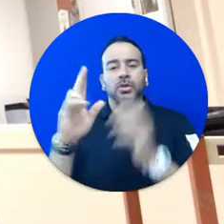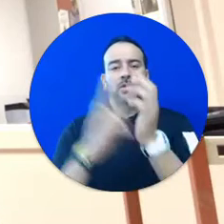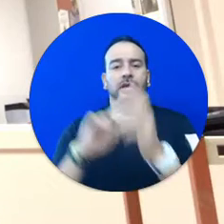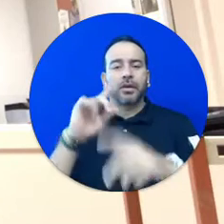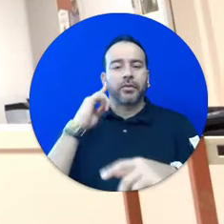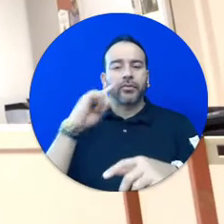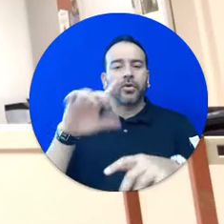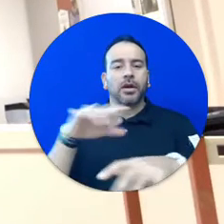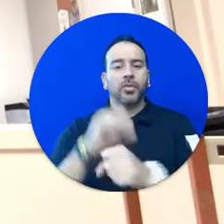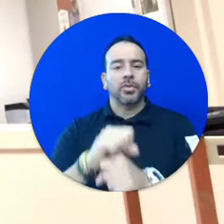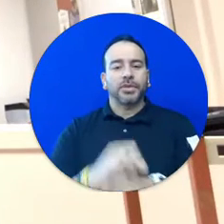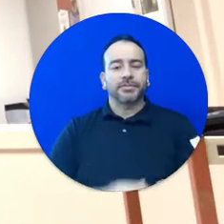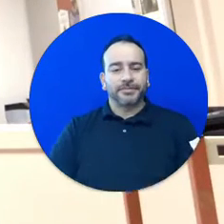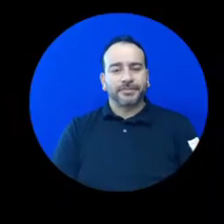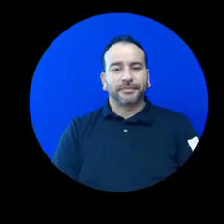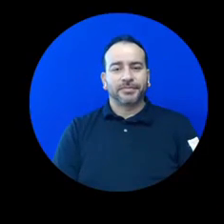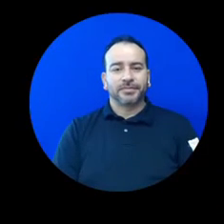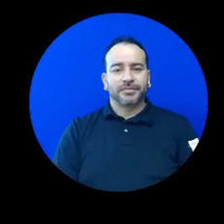appointment.